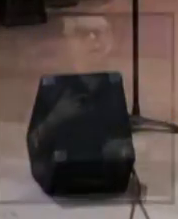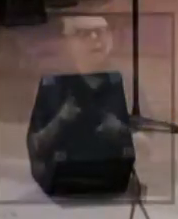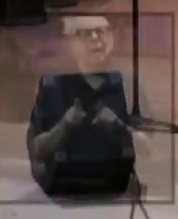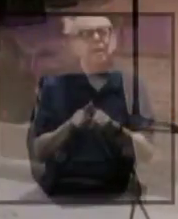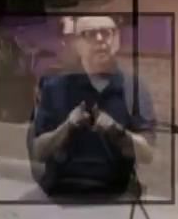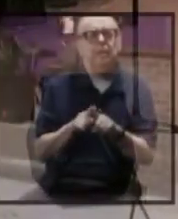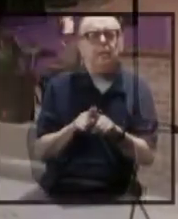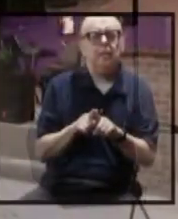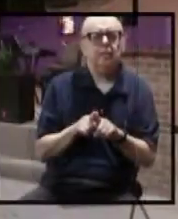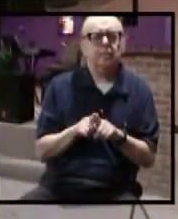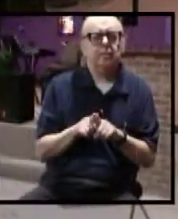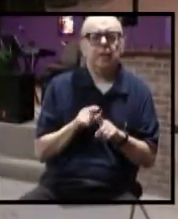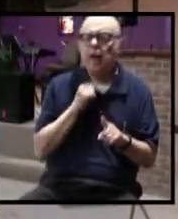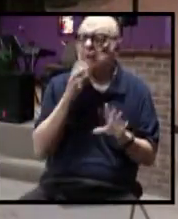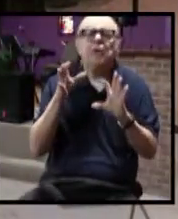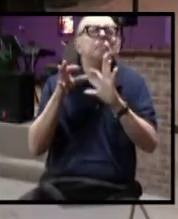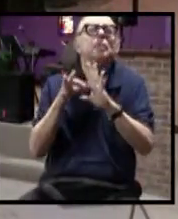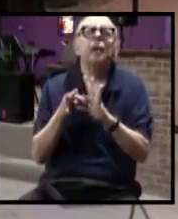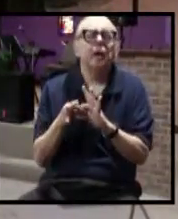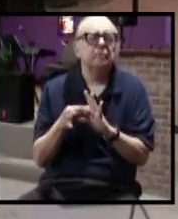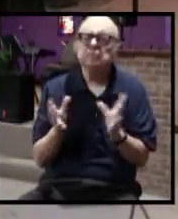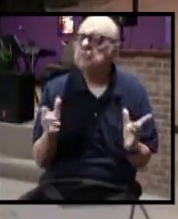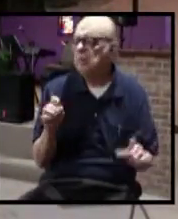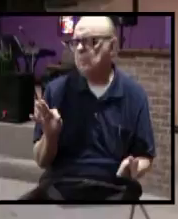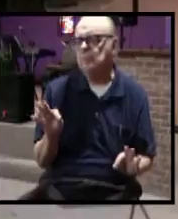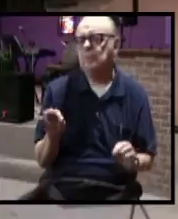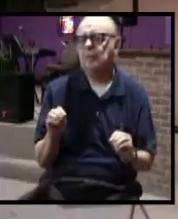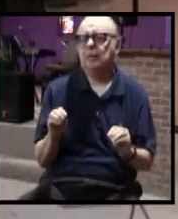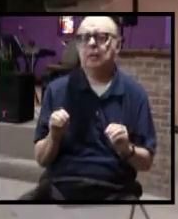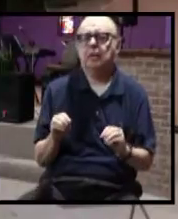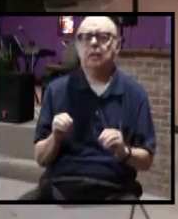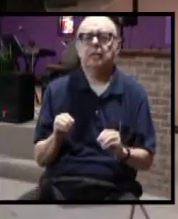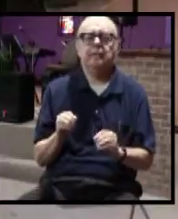Have you ever felt like you just don't belong?